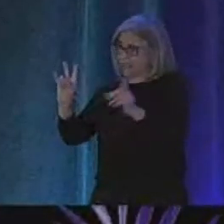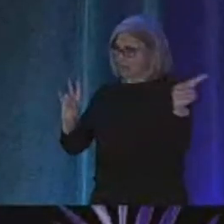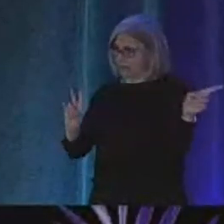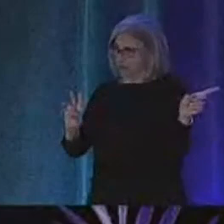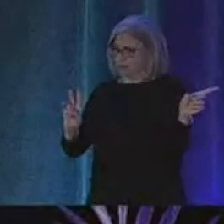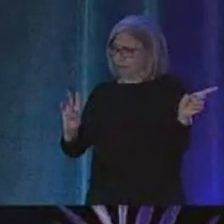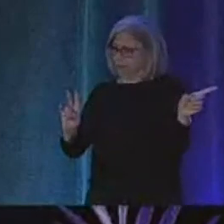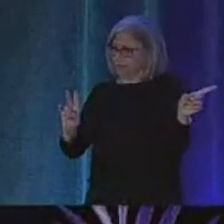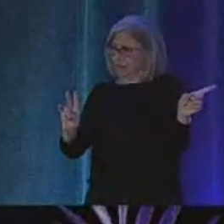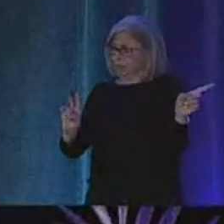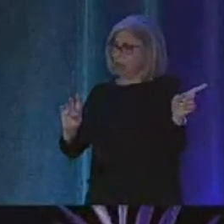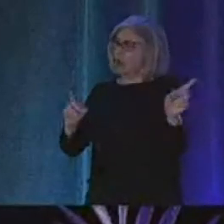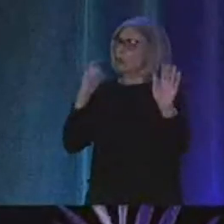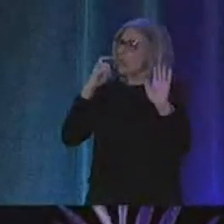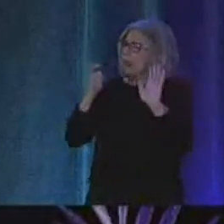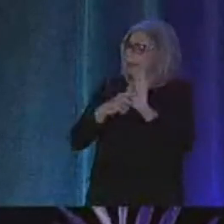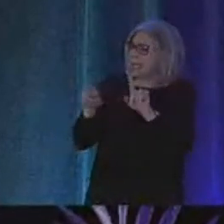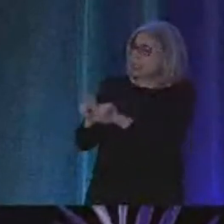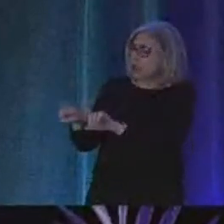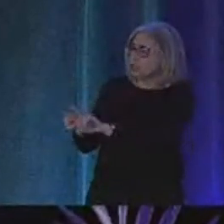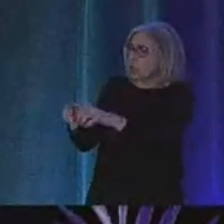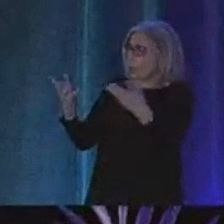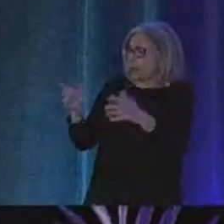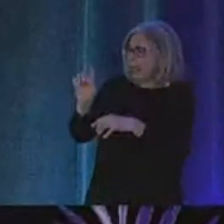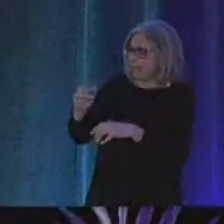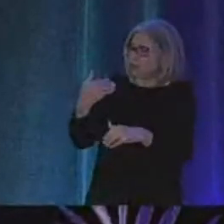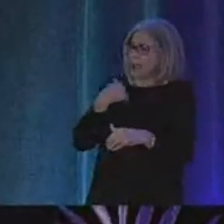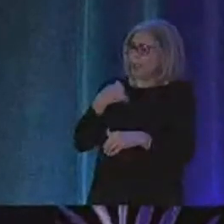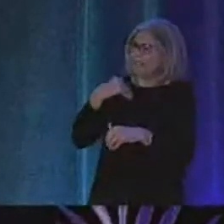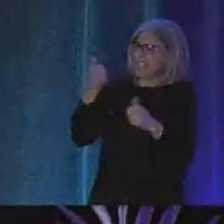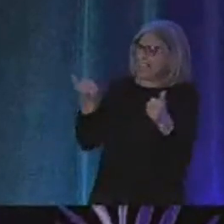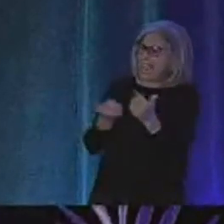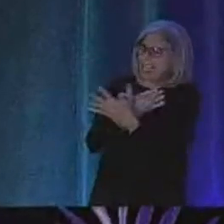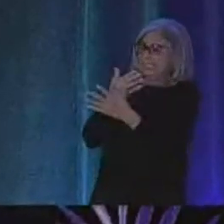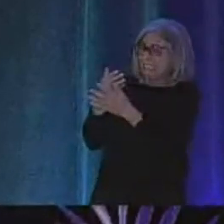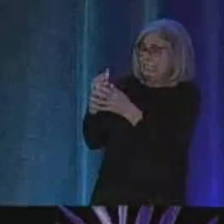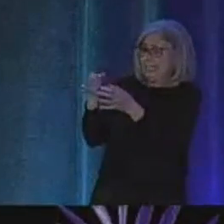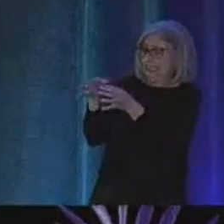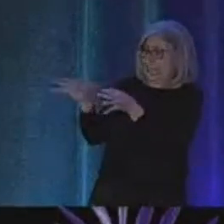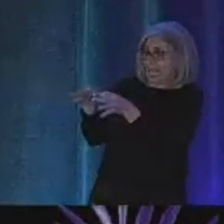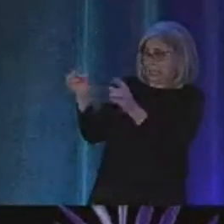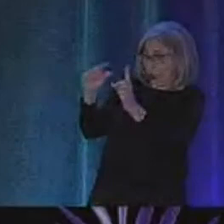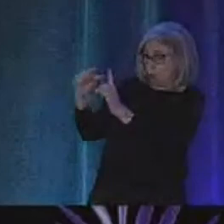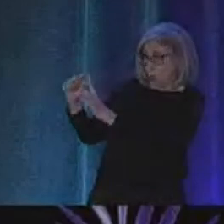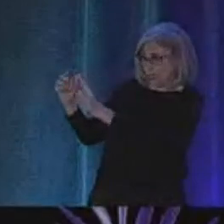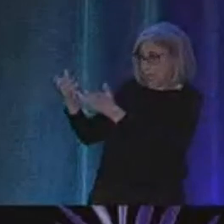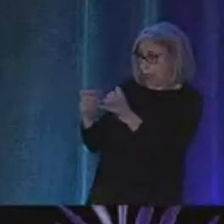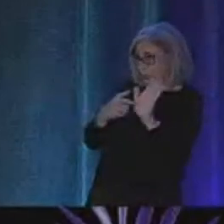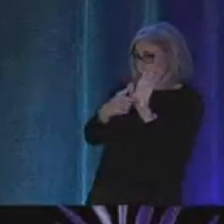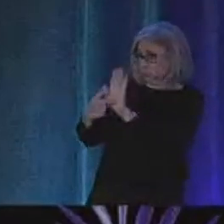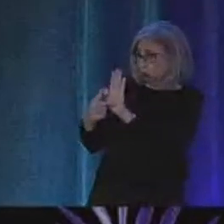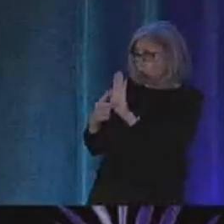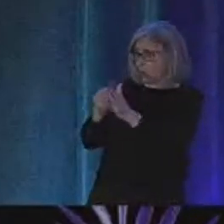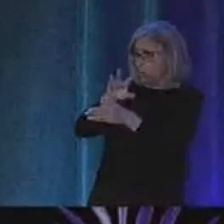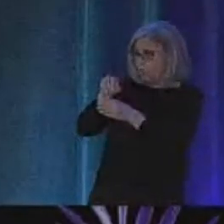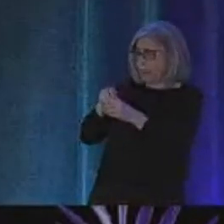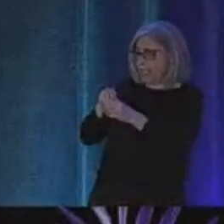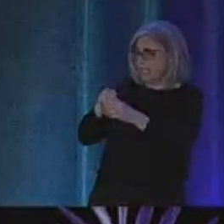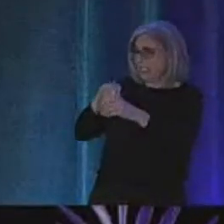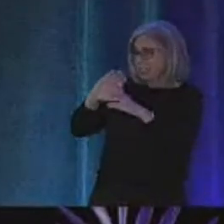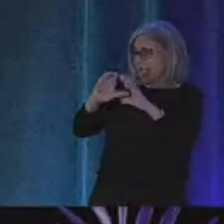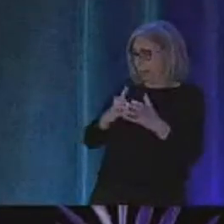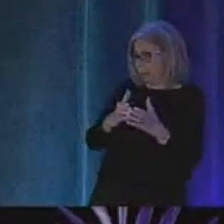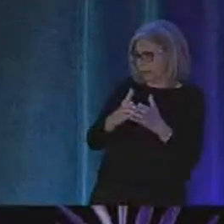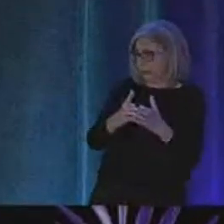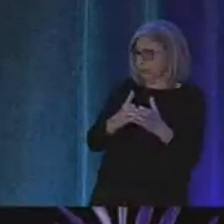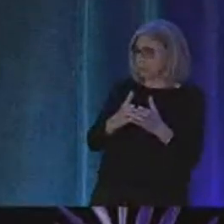thing to call out here is I have to have any text that I want to display within a text element.